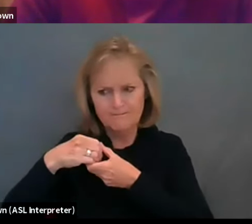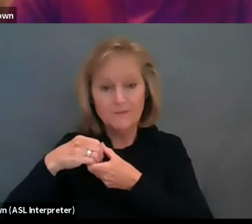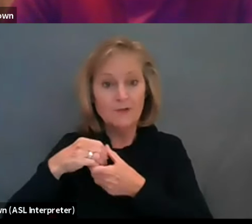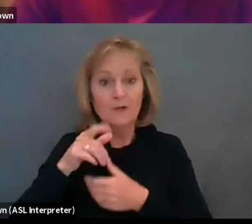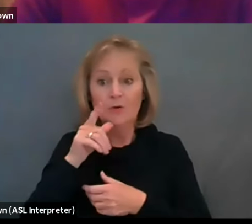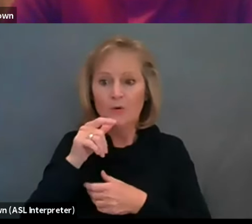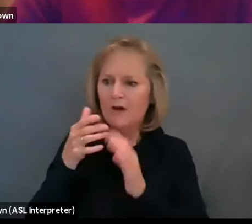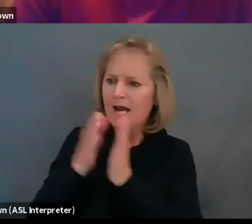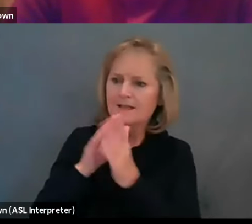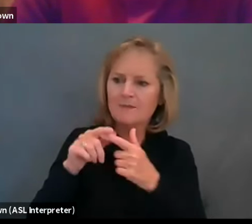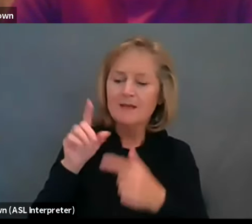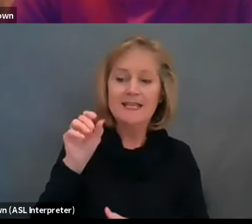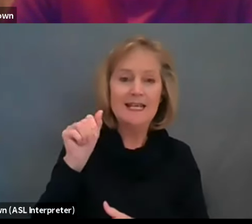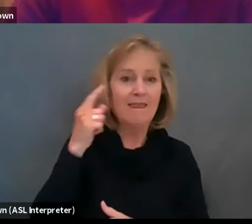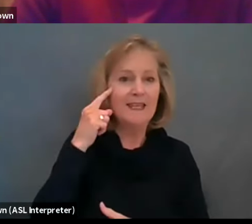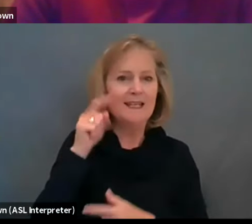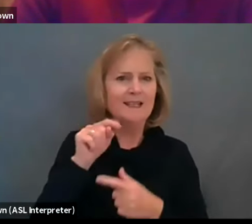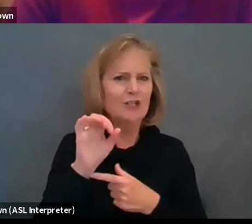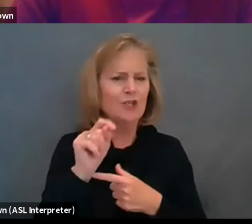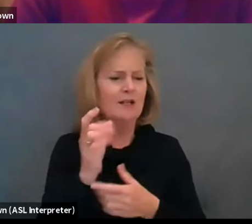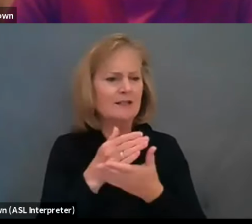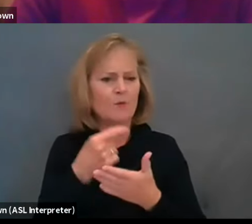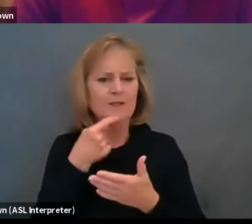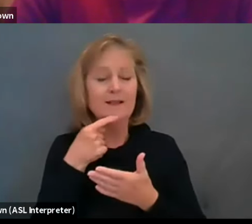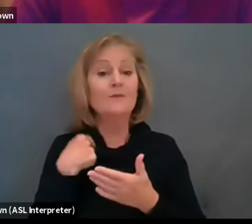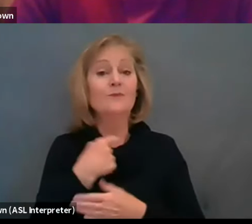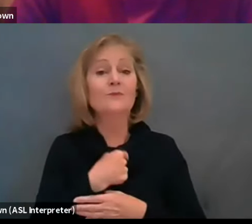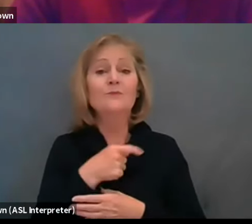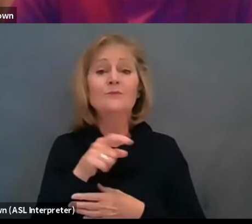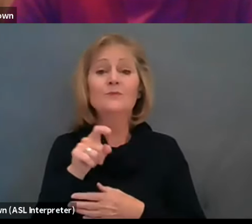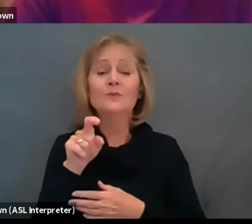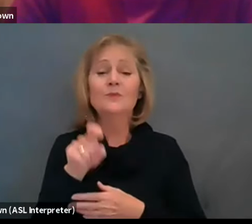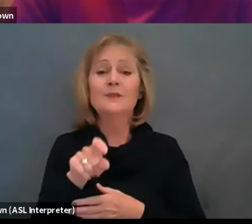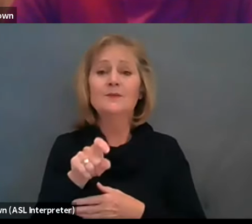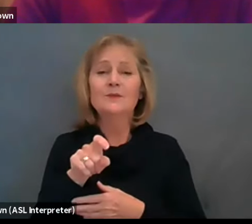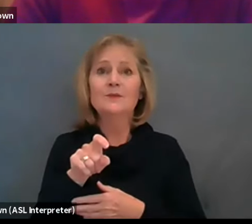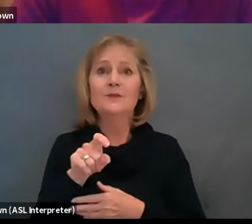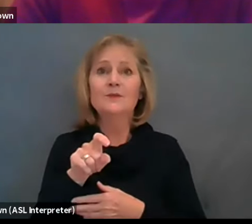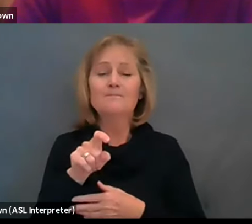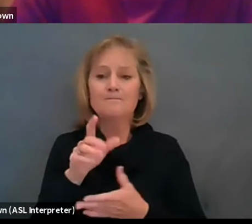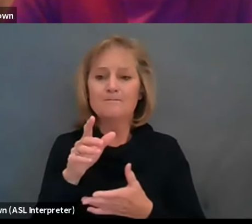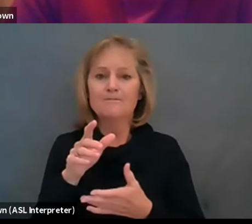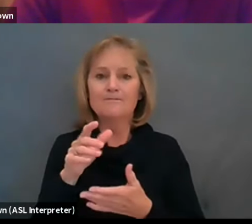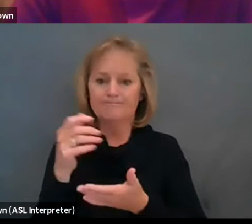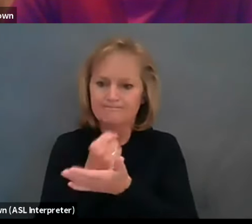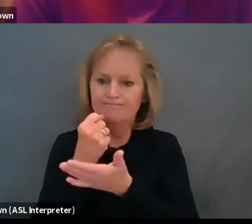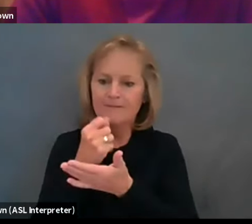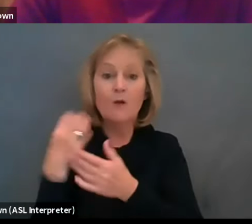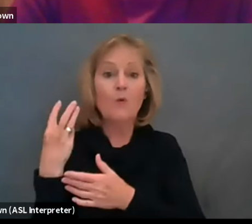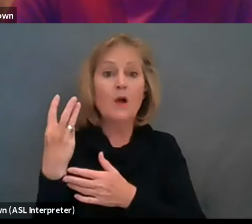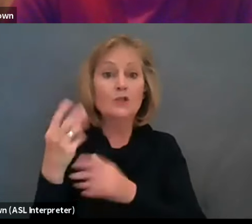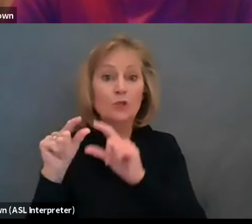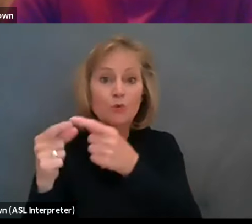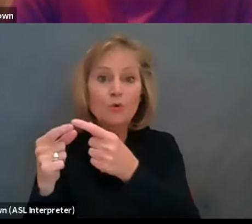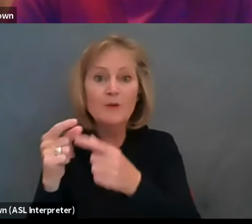asked about data, I think in the chat somebody was saying that we need to use or take advantage of the Washington Group